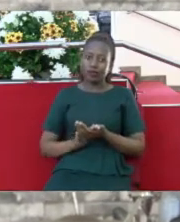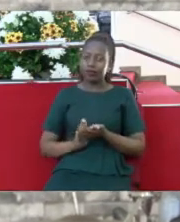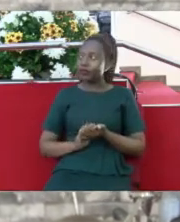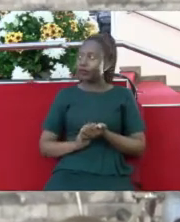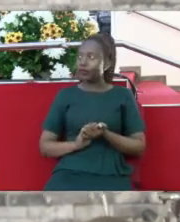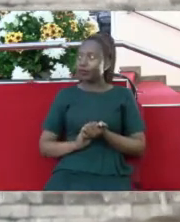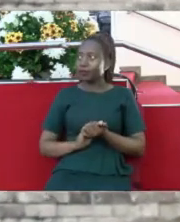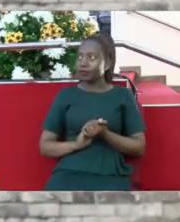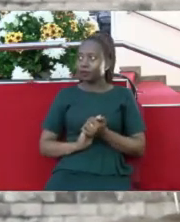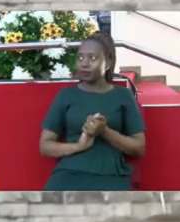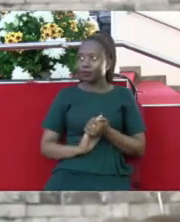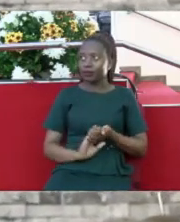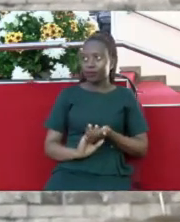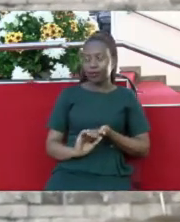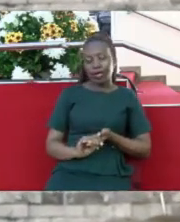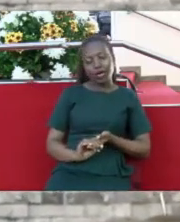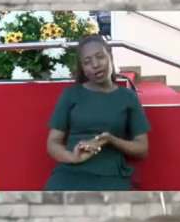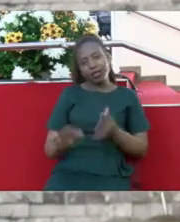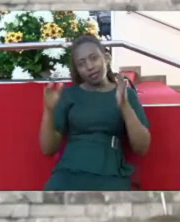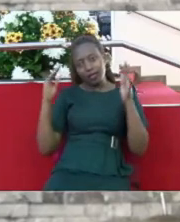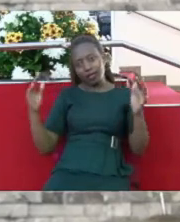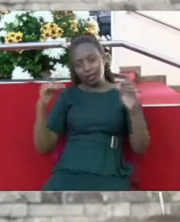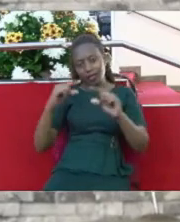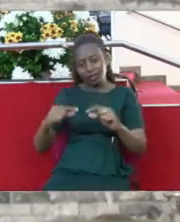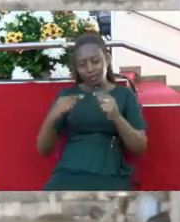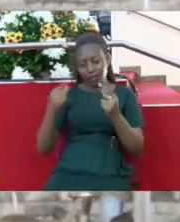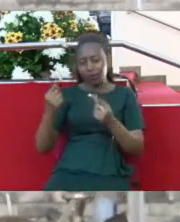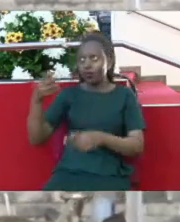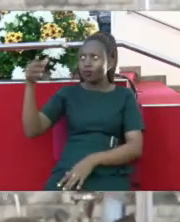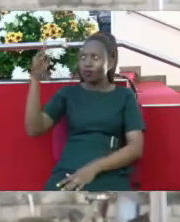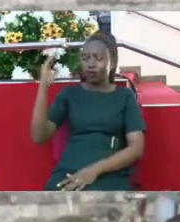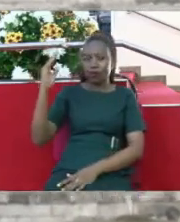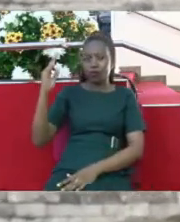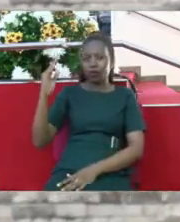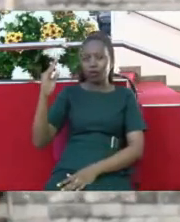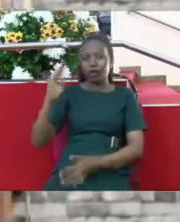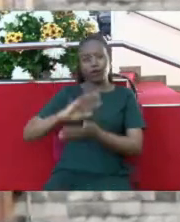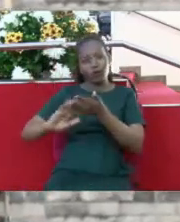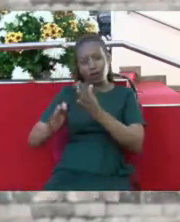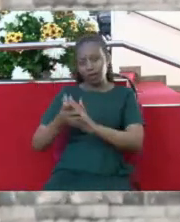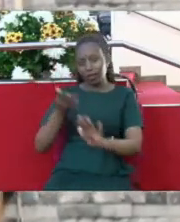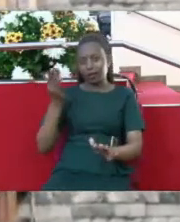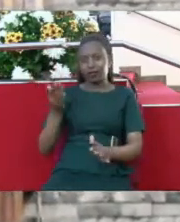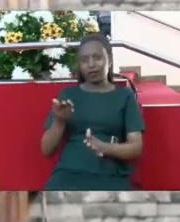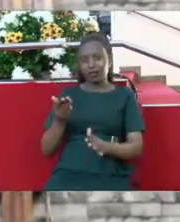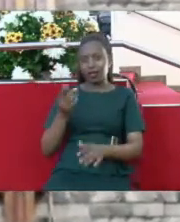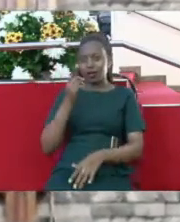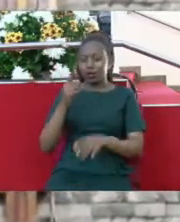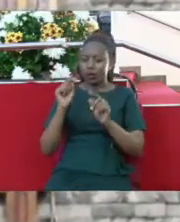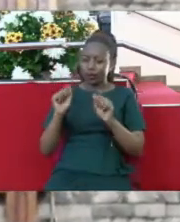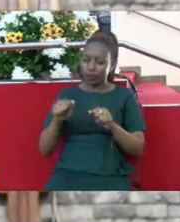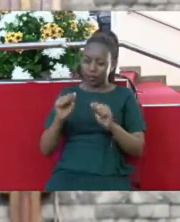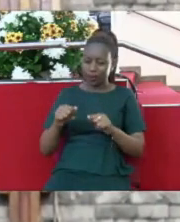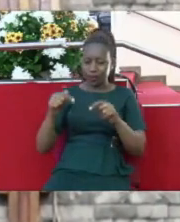so this is God's greatest gift to men, that he has forgiven us. If you're in the house and you can stand and say, I have been forgiven, then